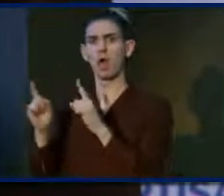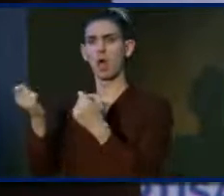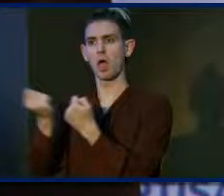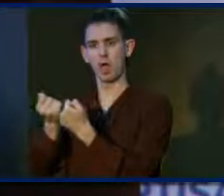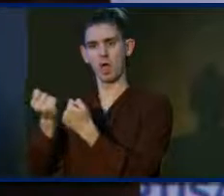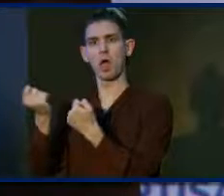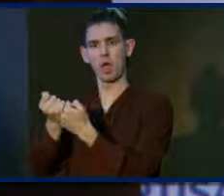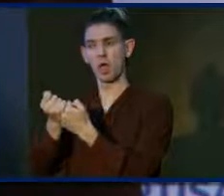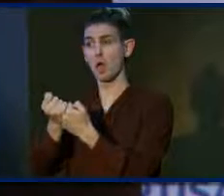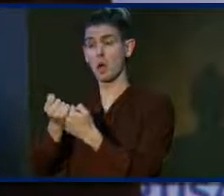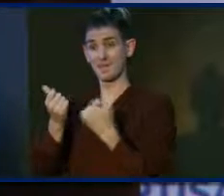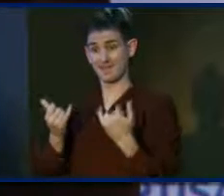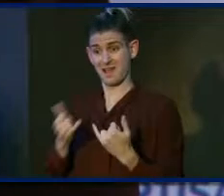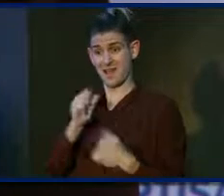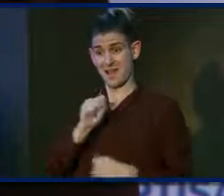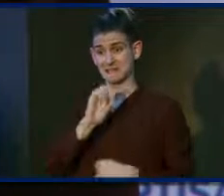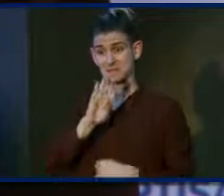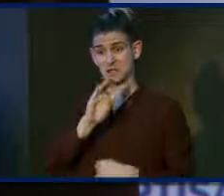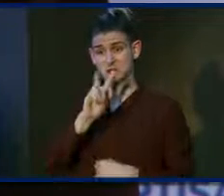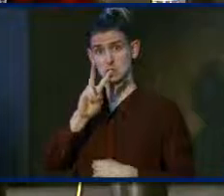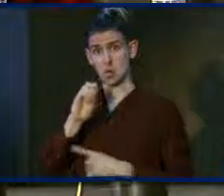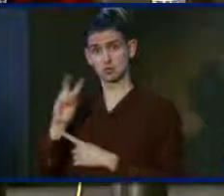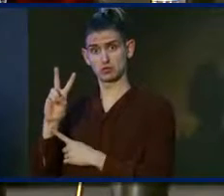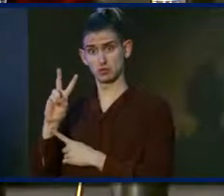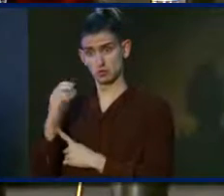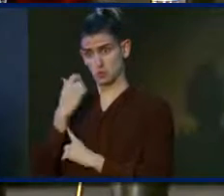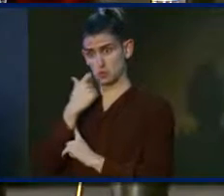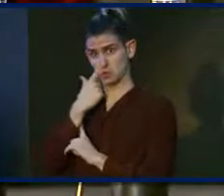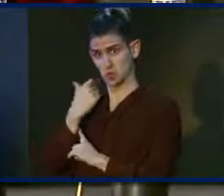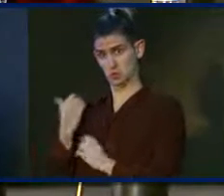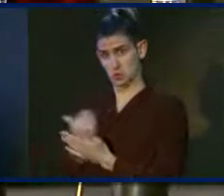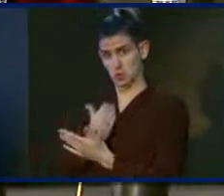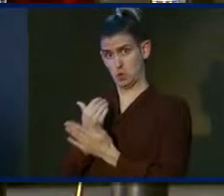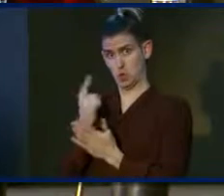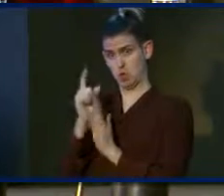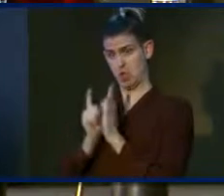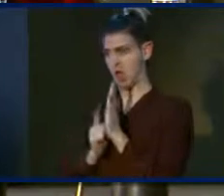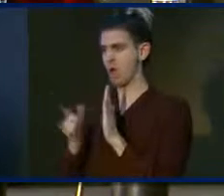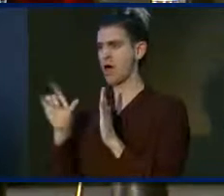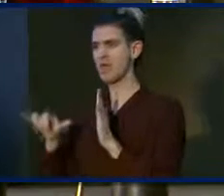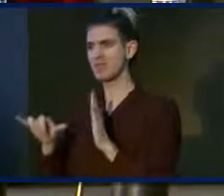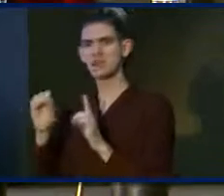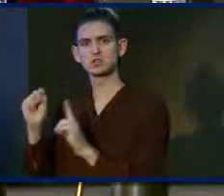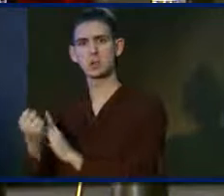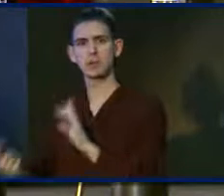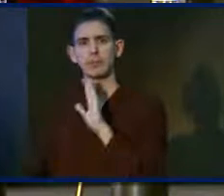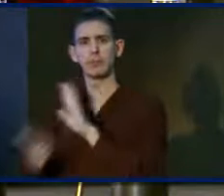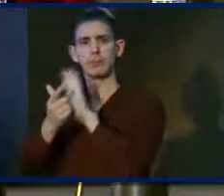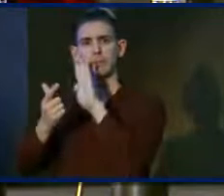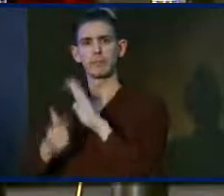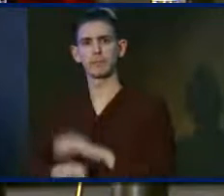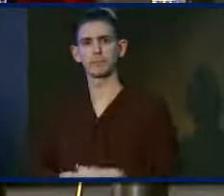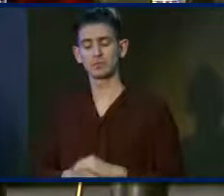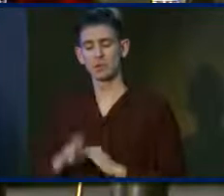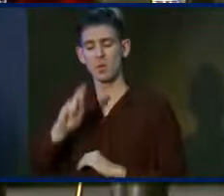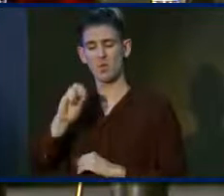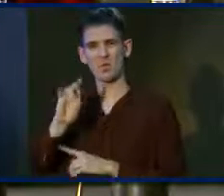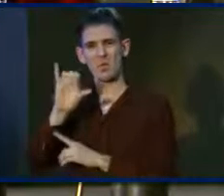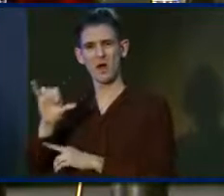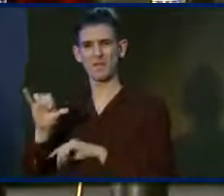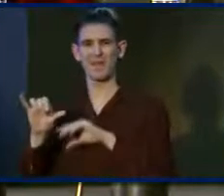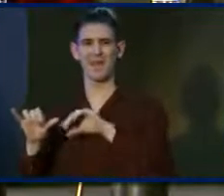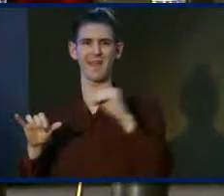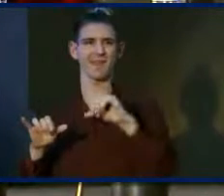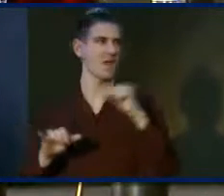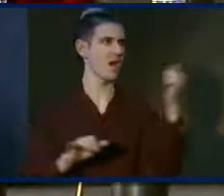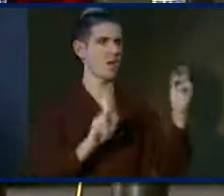SB 202, that's no longer allowed. That's against the law. We owe it to Robbie and so many others to make it